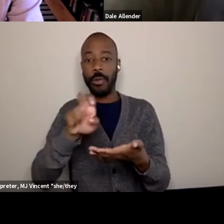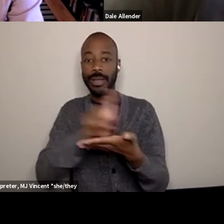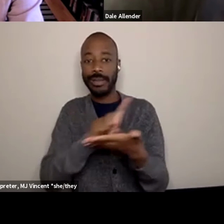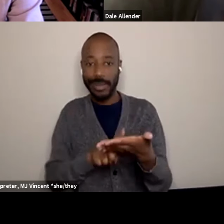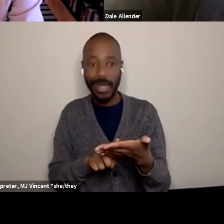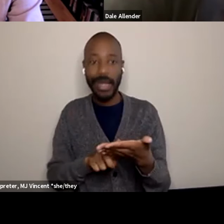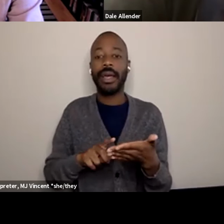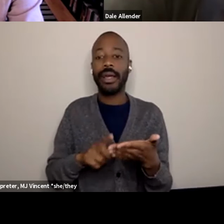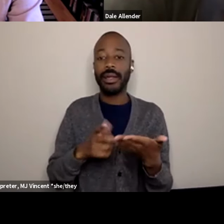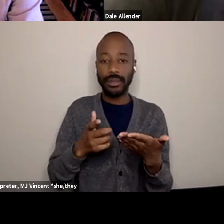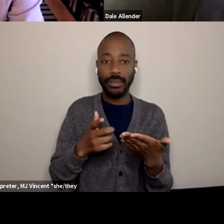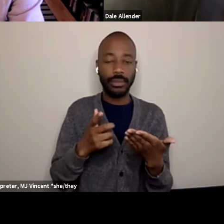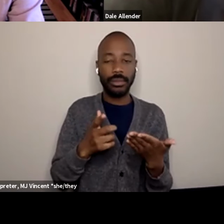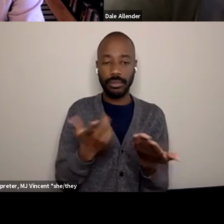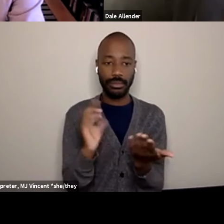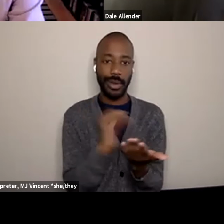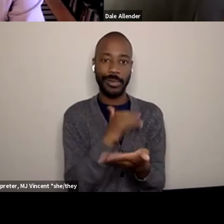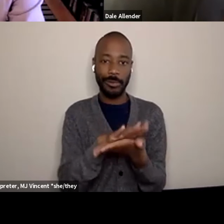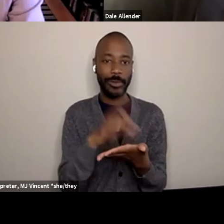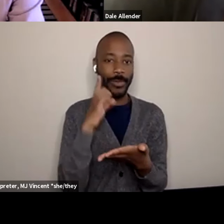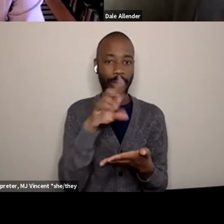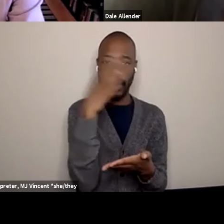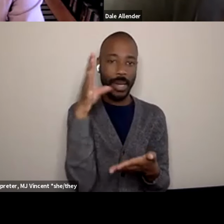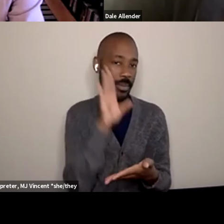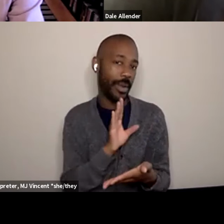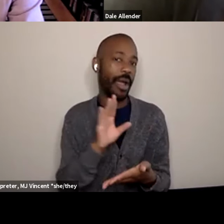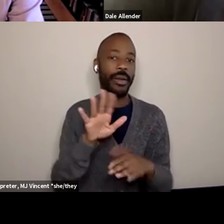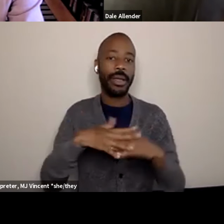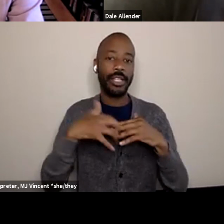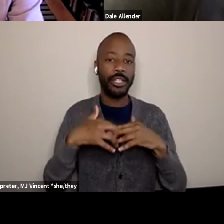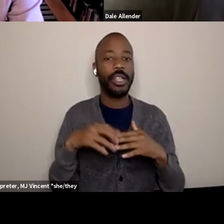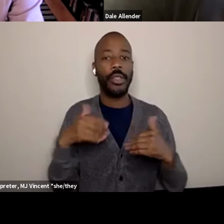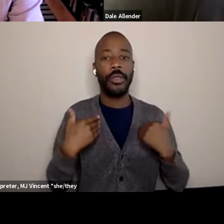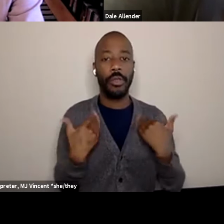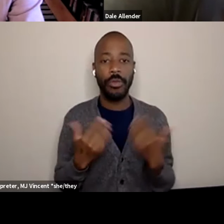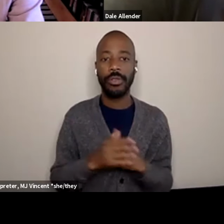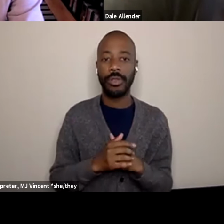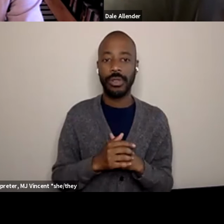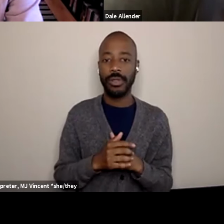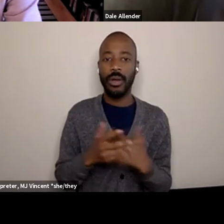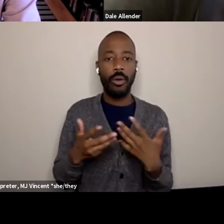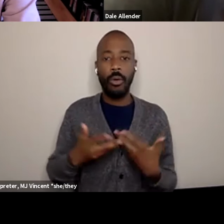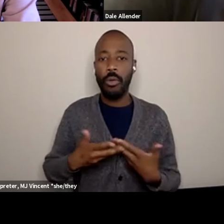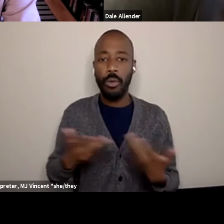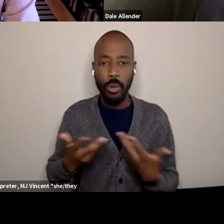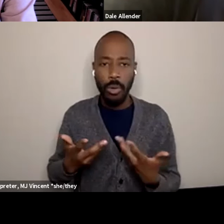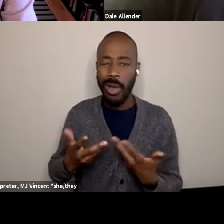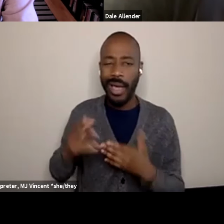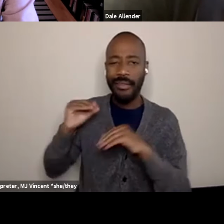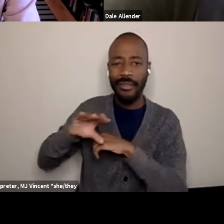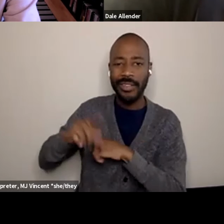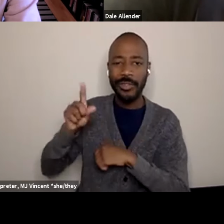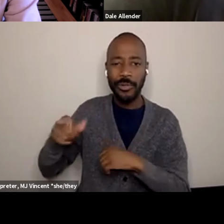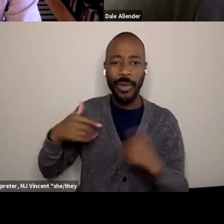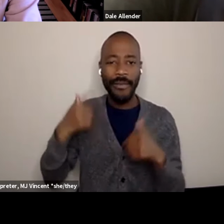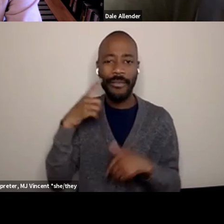Indigenous youth? What advice would you have to an organization like Kingmakers of Oakland? Yeah, so I mean, I think a lot of the